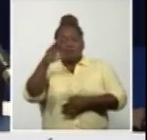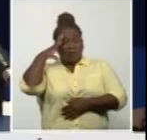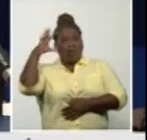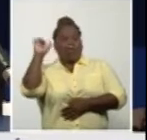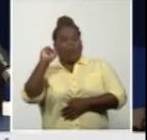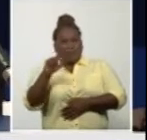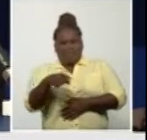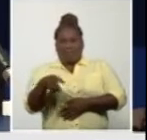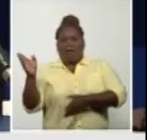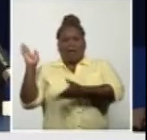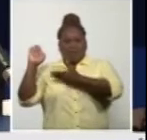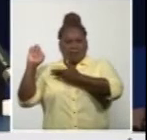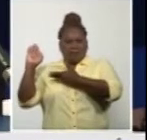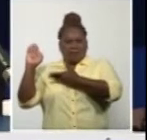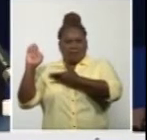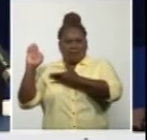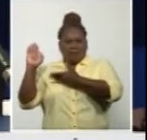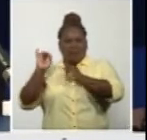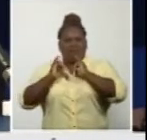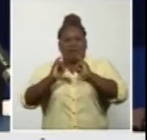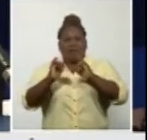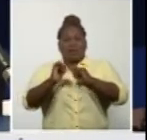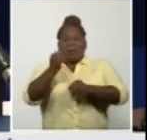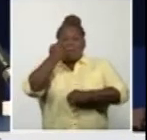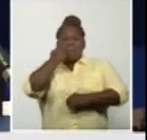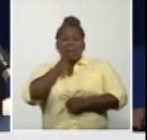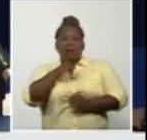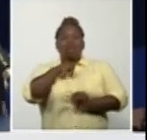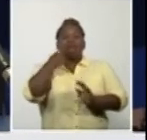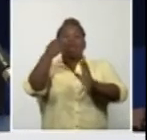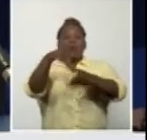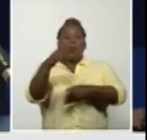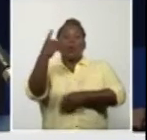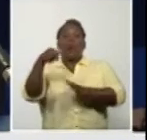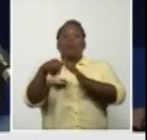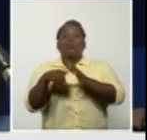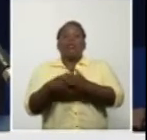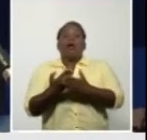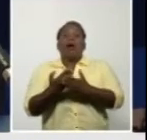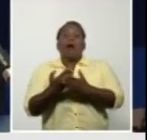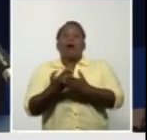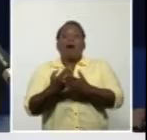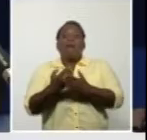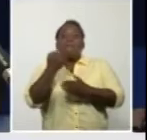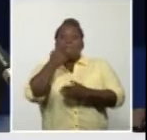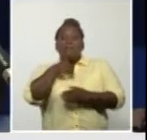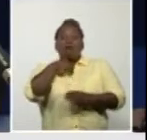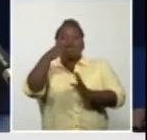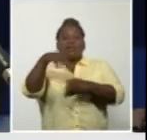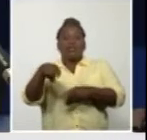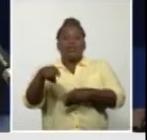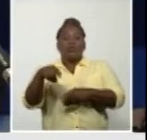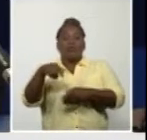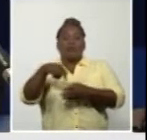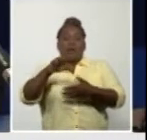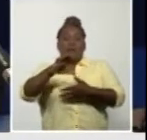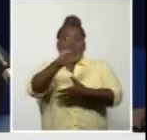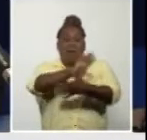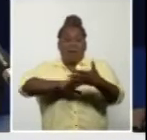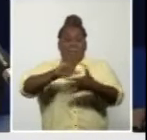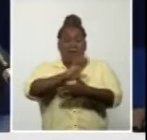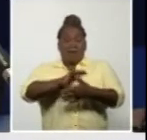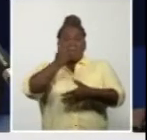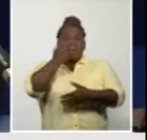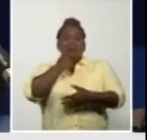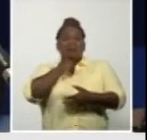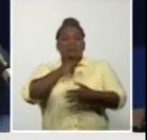number of deaths, which makes this indicator behave in this way. This is an analysis